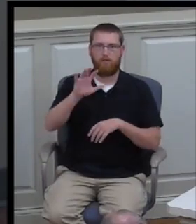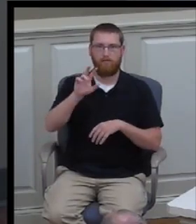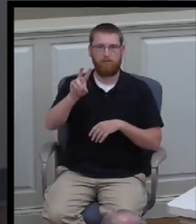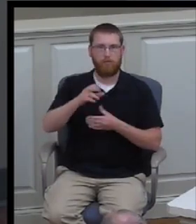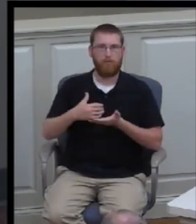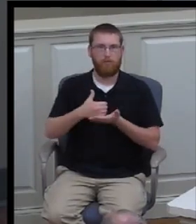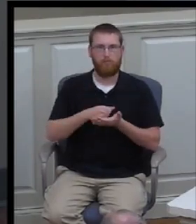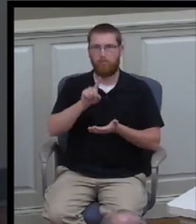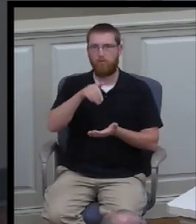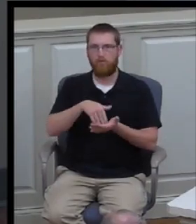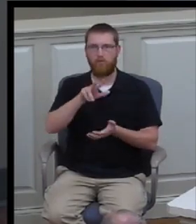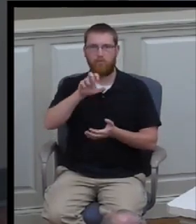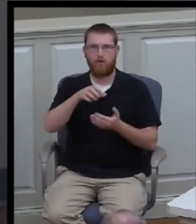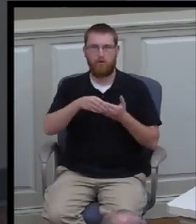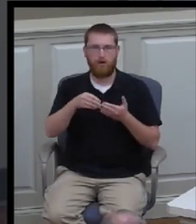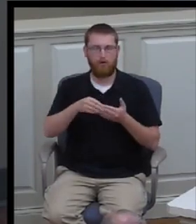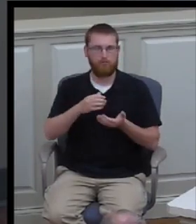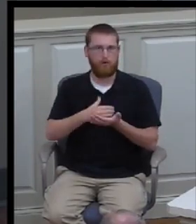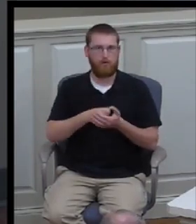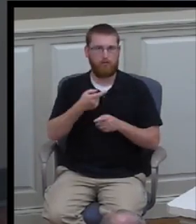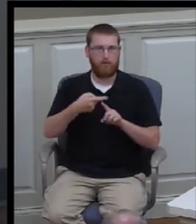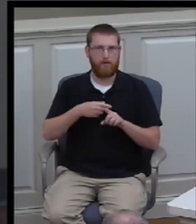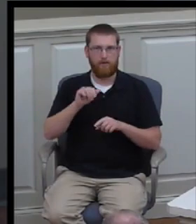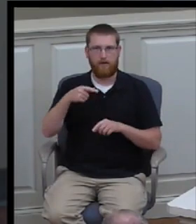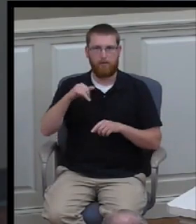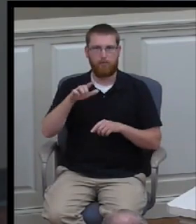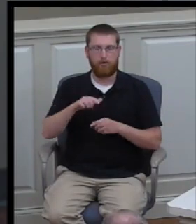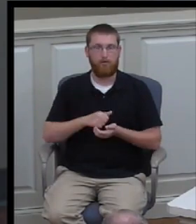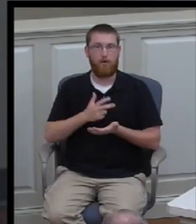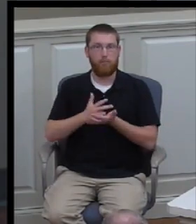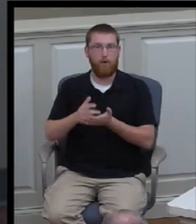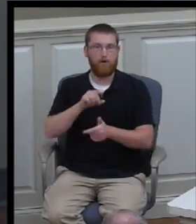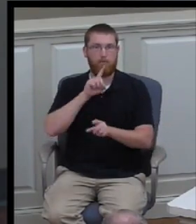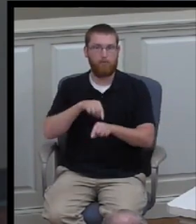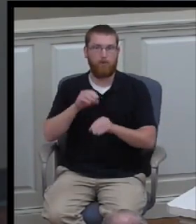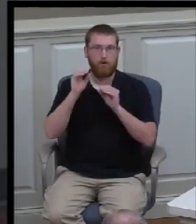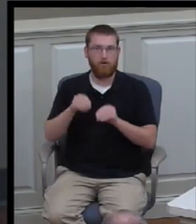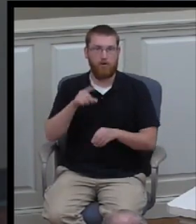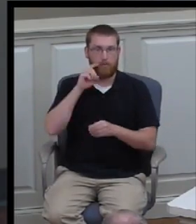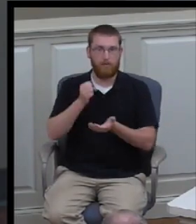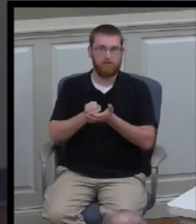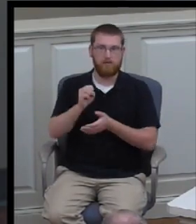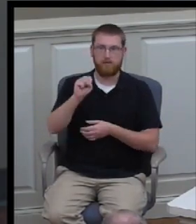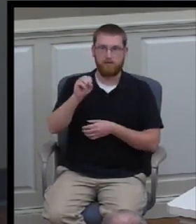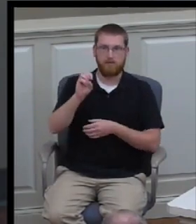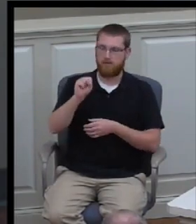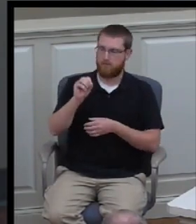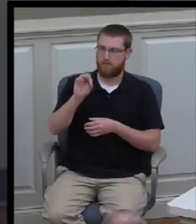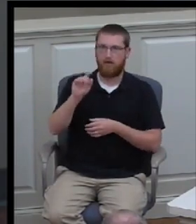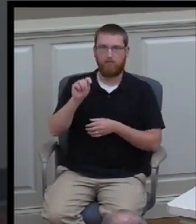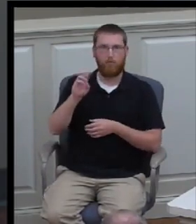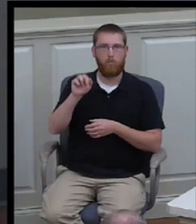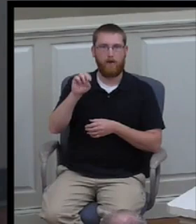total of $1,300. We do not have a parking report in there because our parking software is down, so I could not run that report